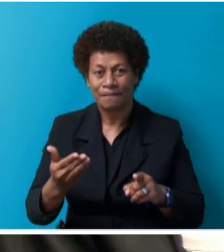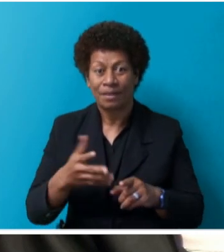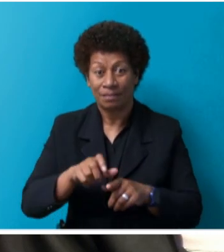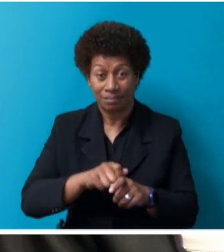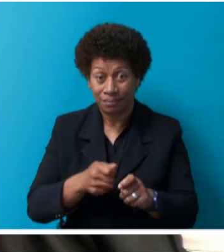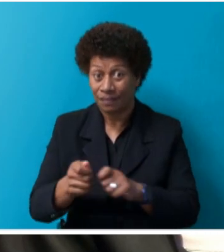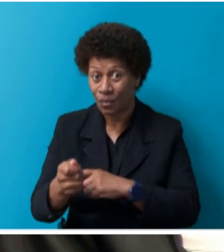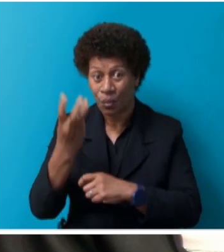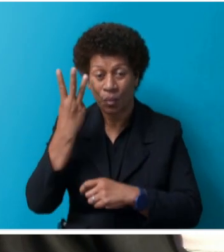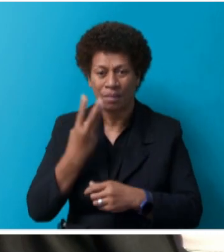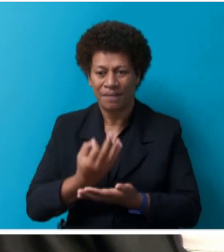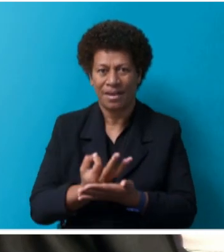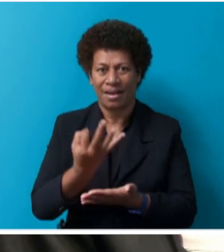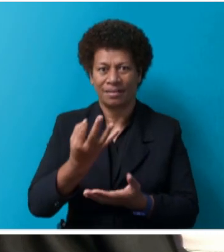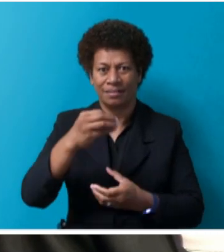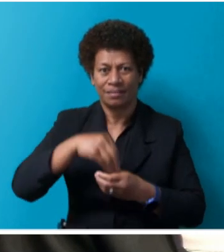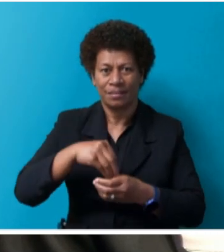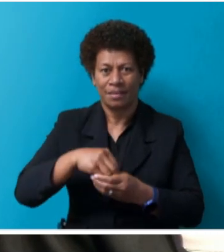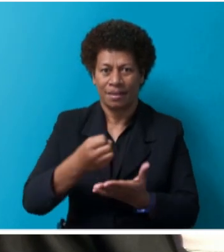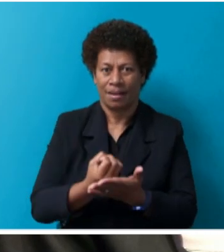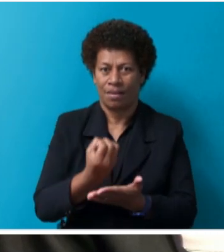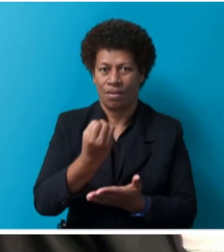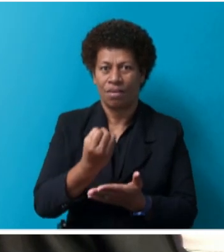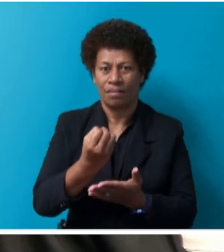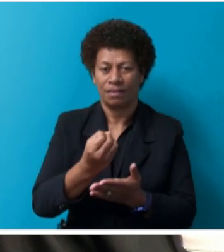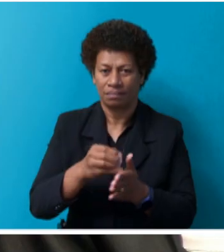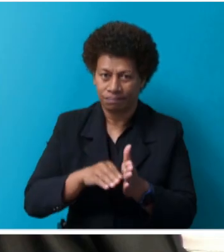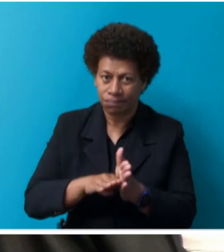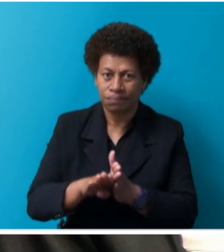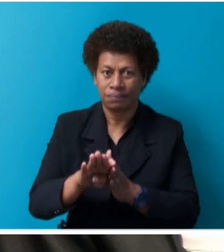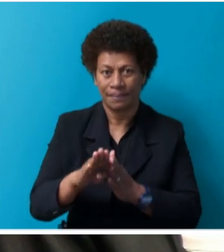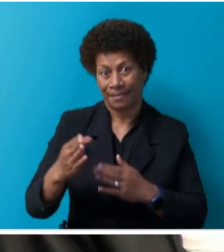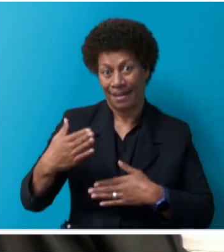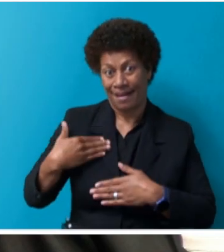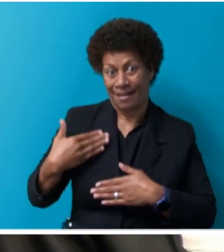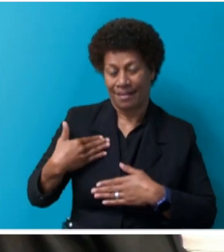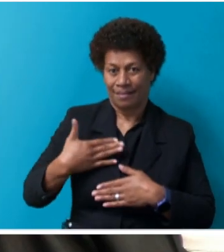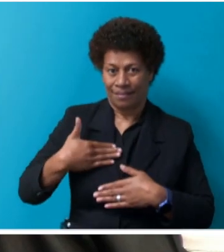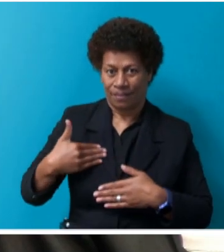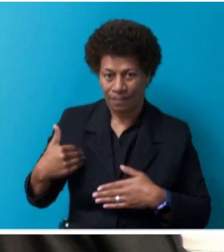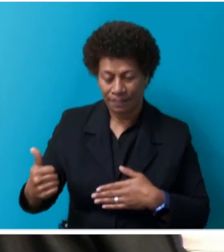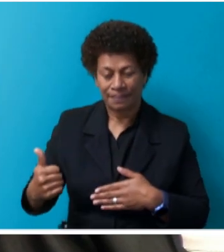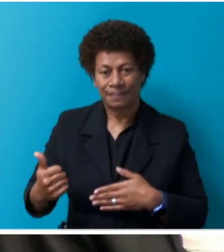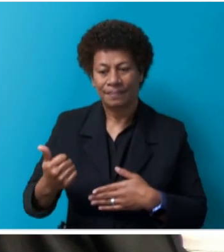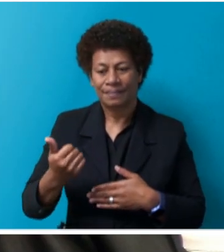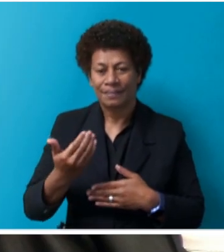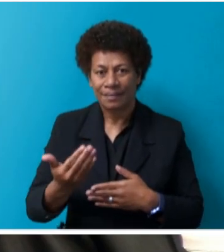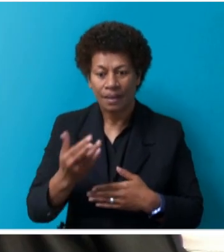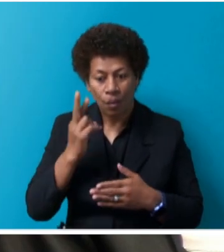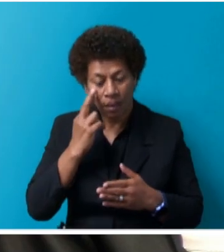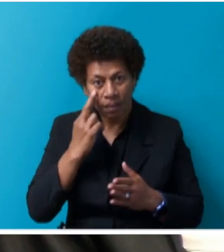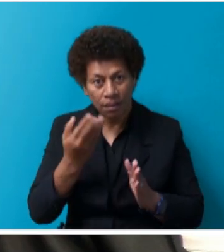financial inclusion and economic resilience, and advancing women's health and well-being, while also recognizing the need to